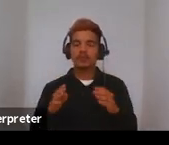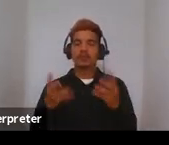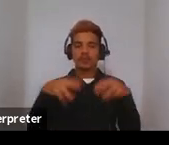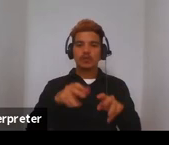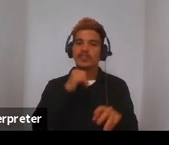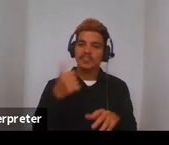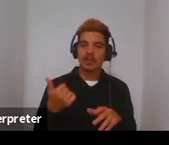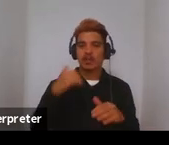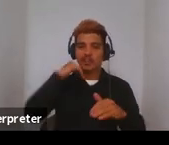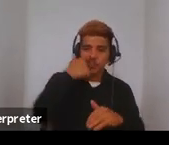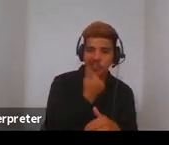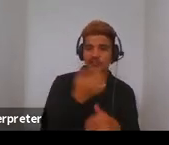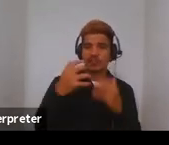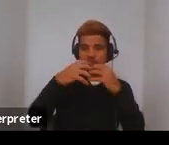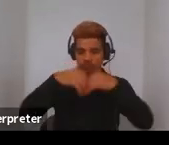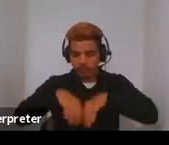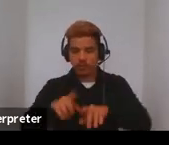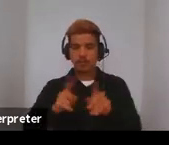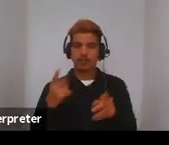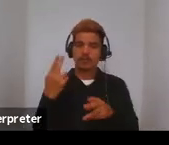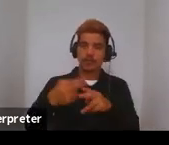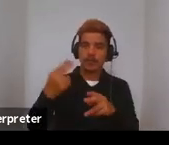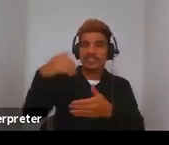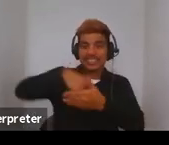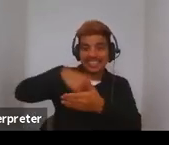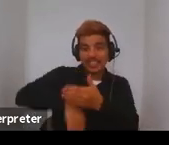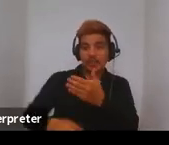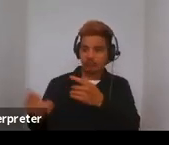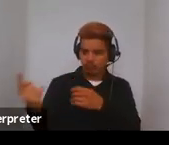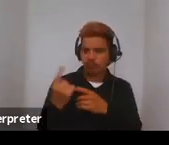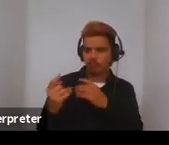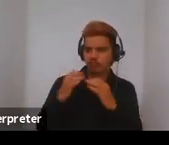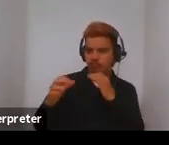shame and shut down, but calls people in to a conversation.